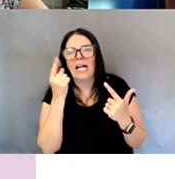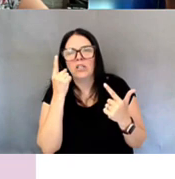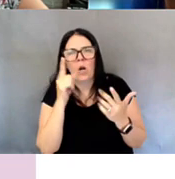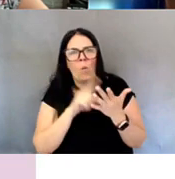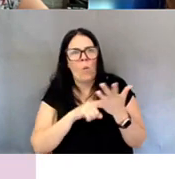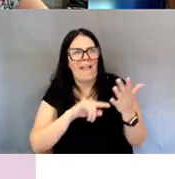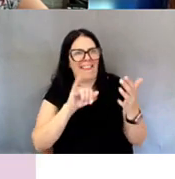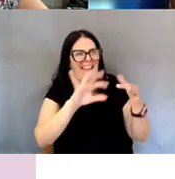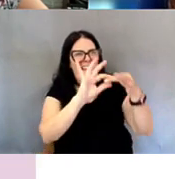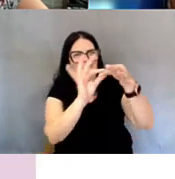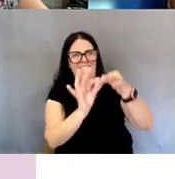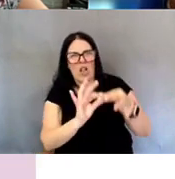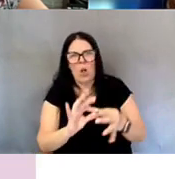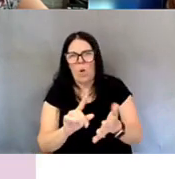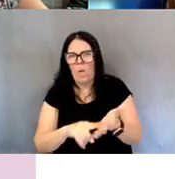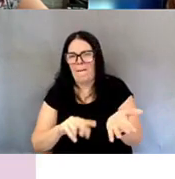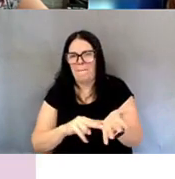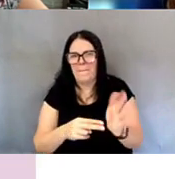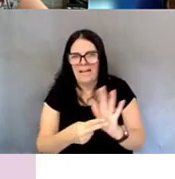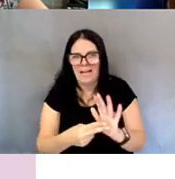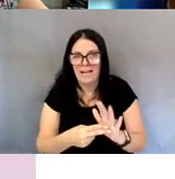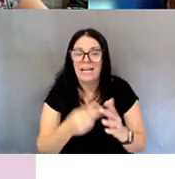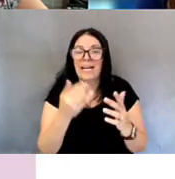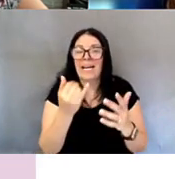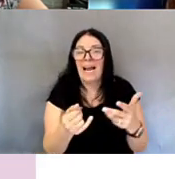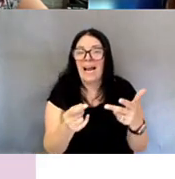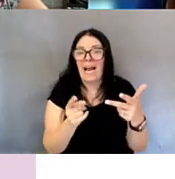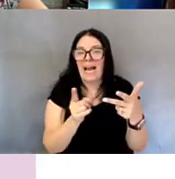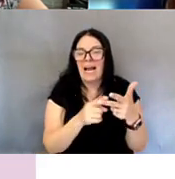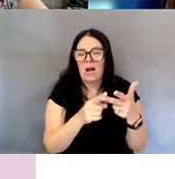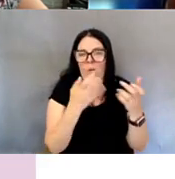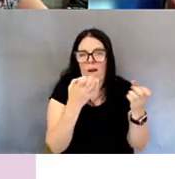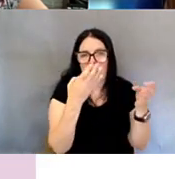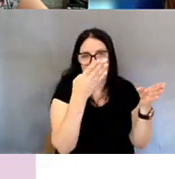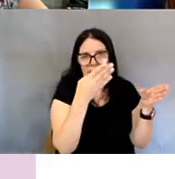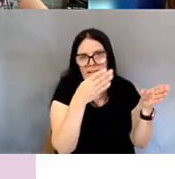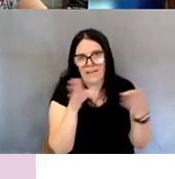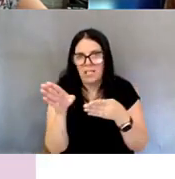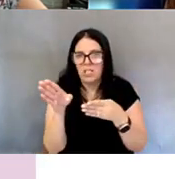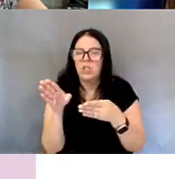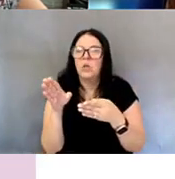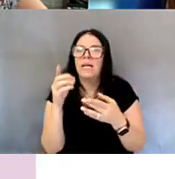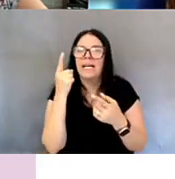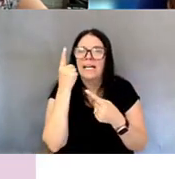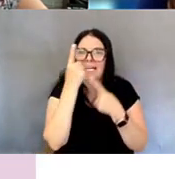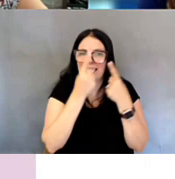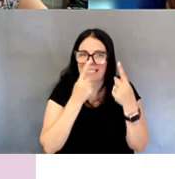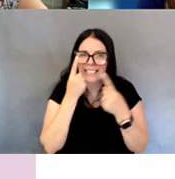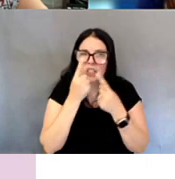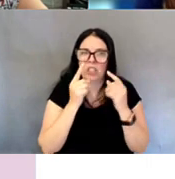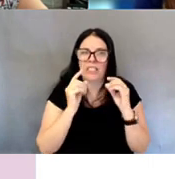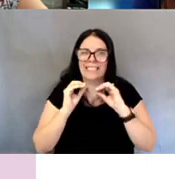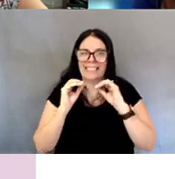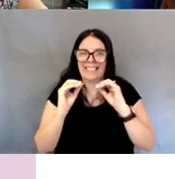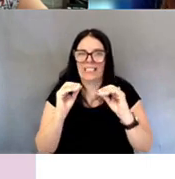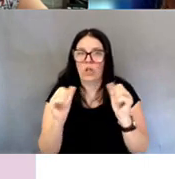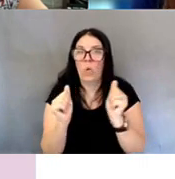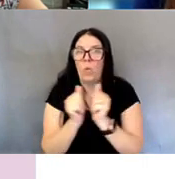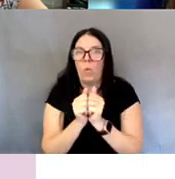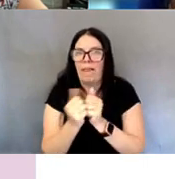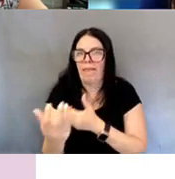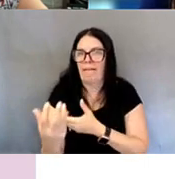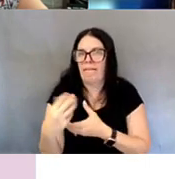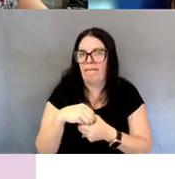flow is. Now let's shift our focus to considering teaching with